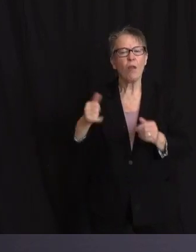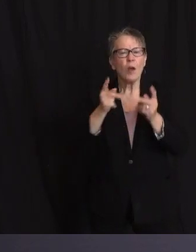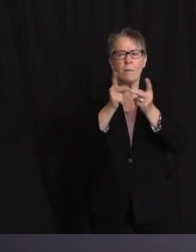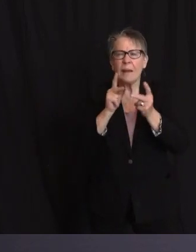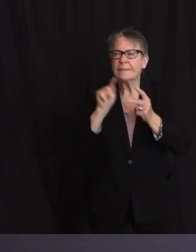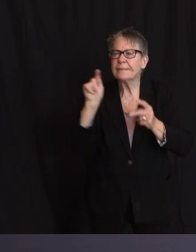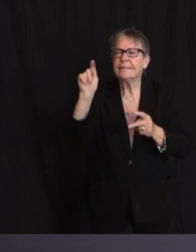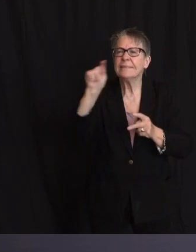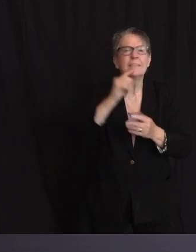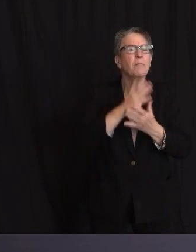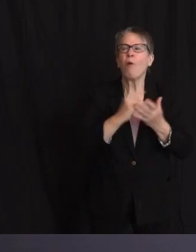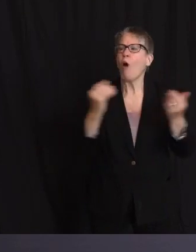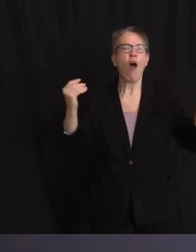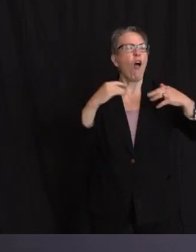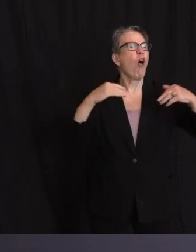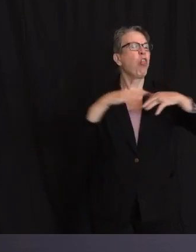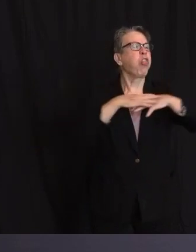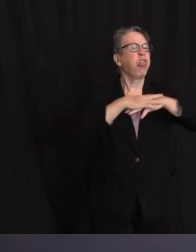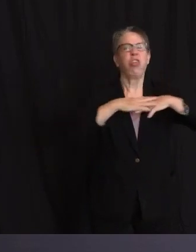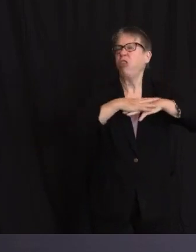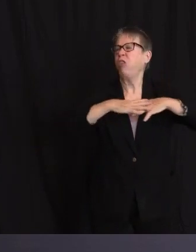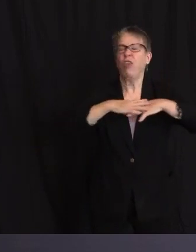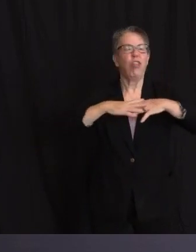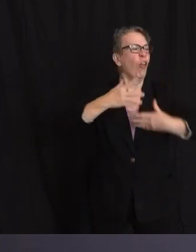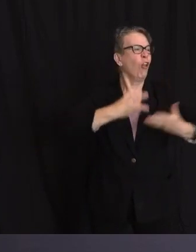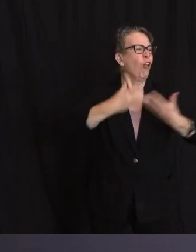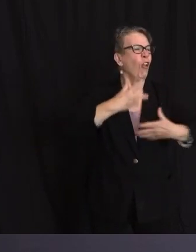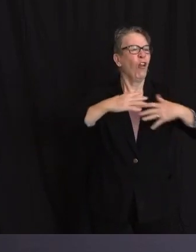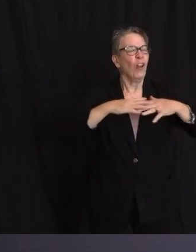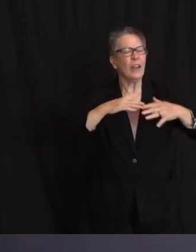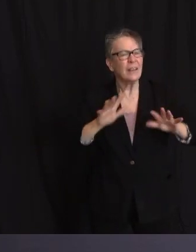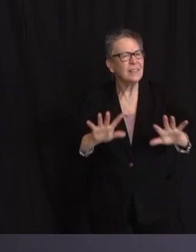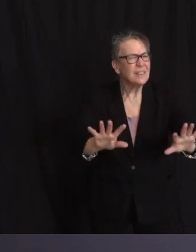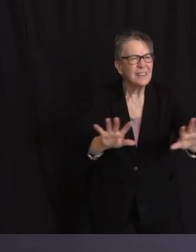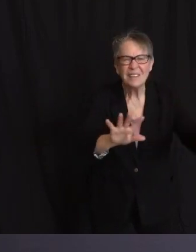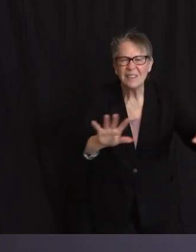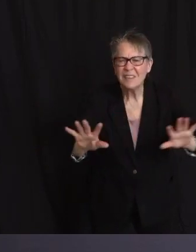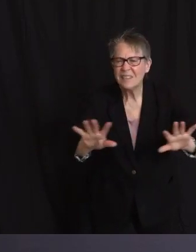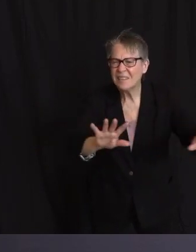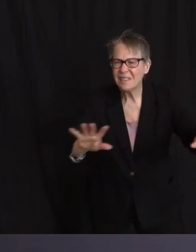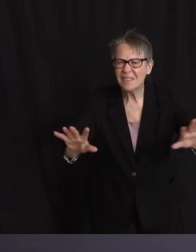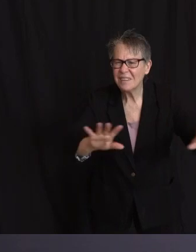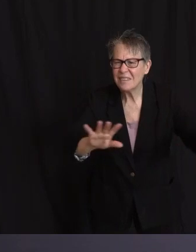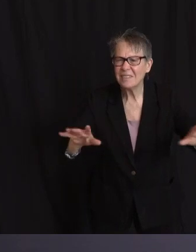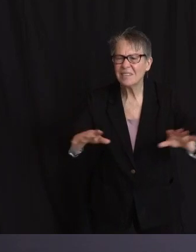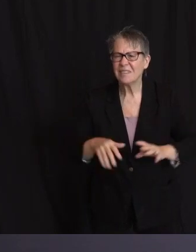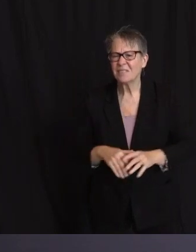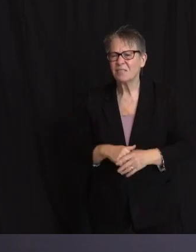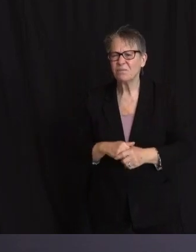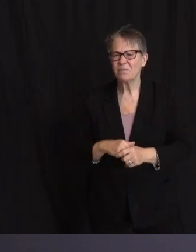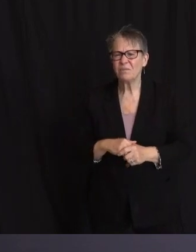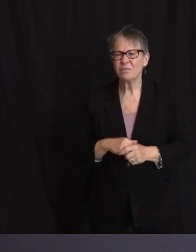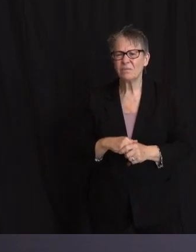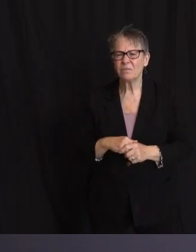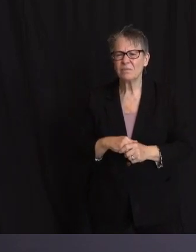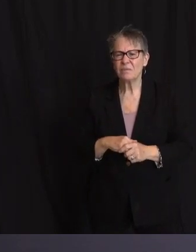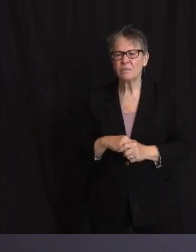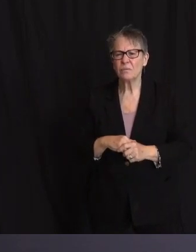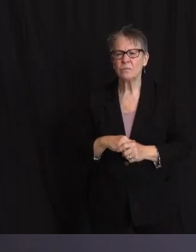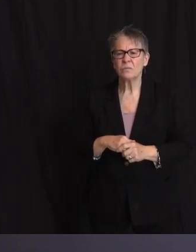a non-essential business was closed. And in North Vale, a subject had been warned 2